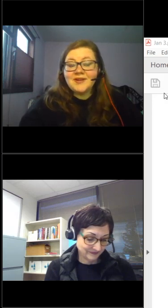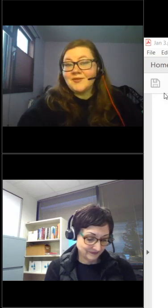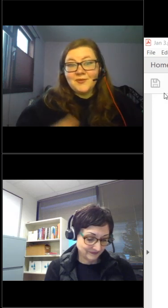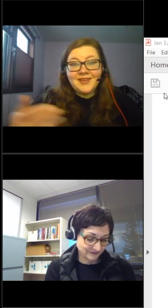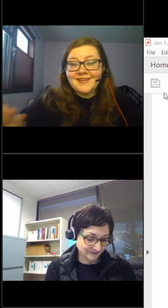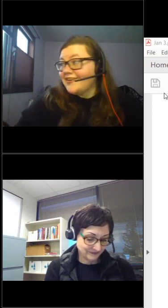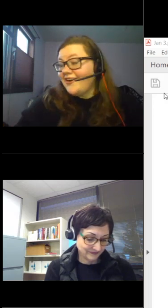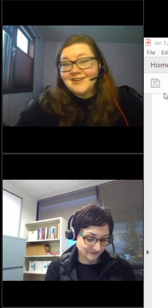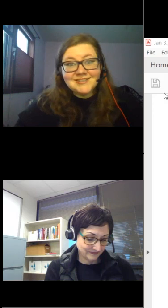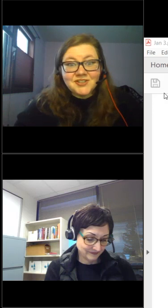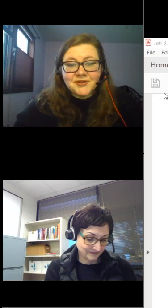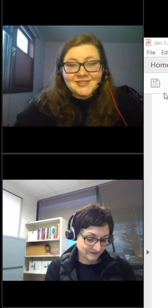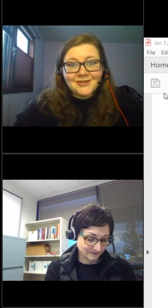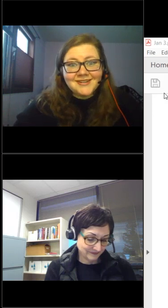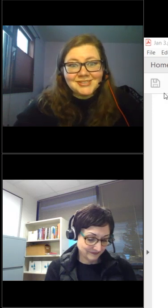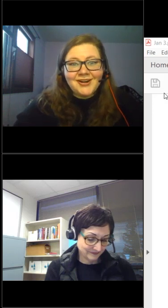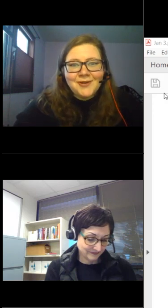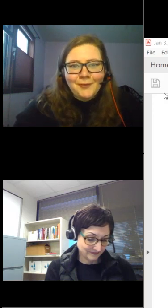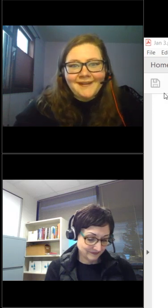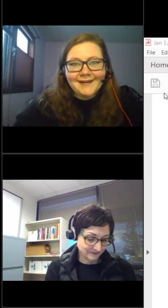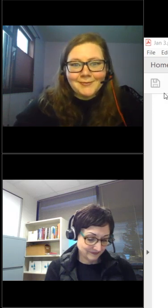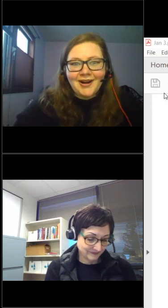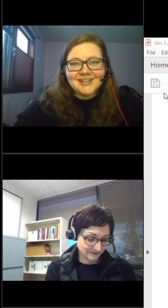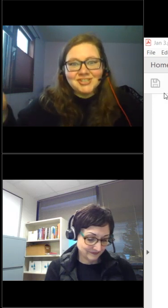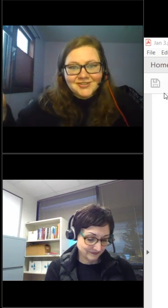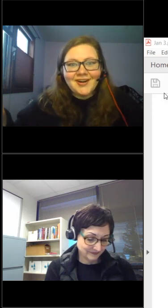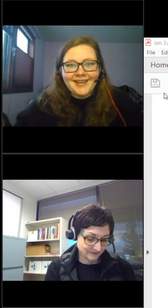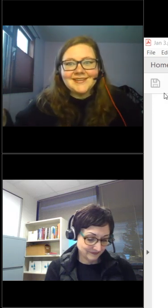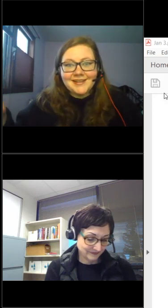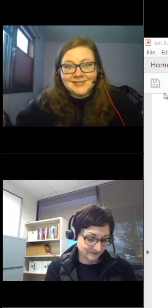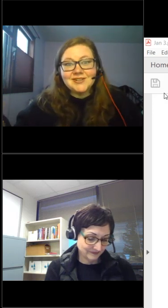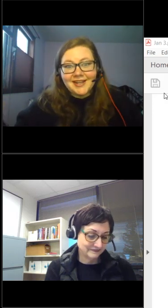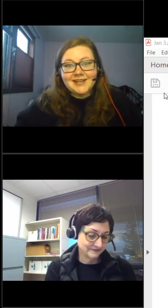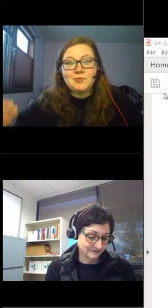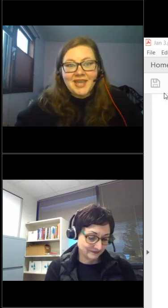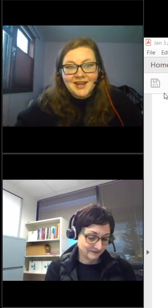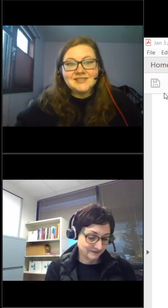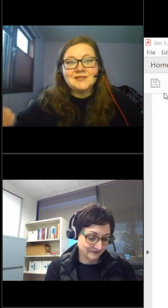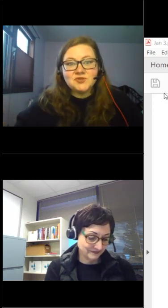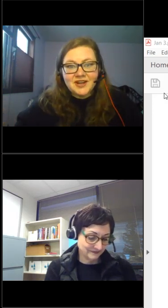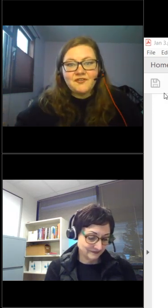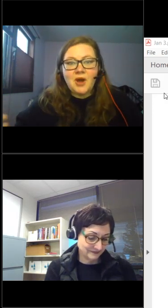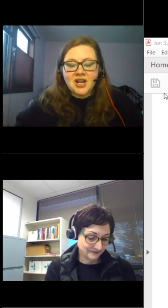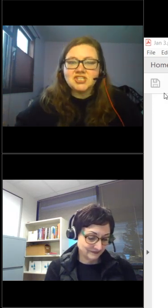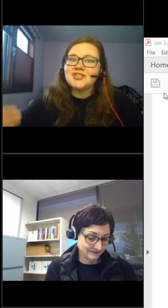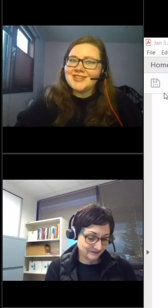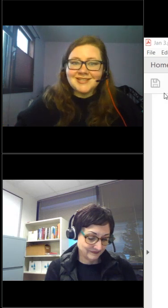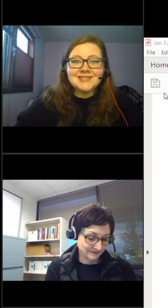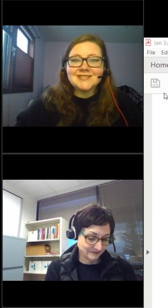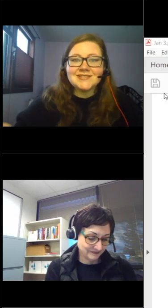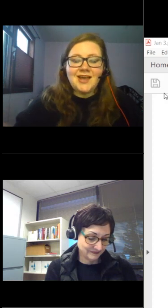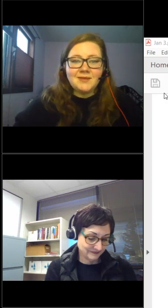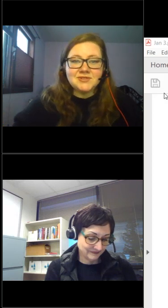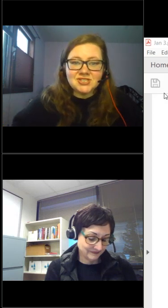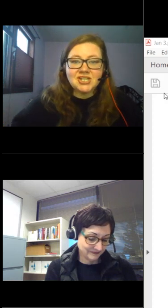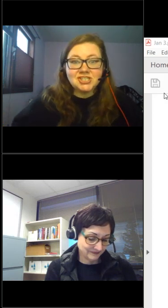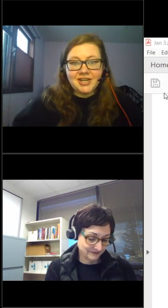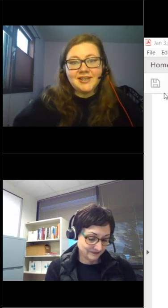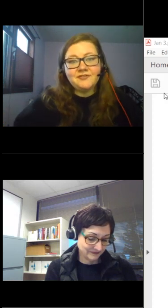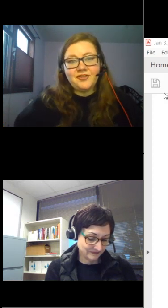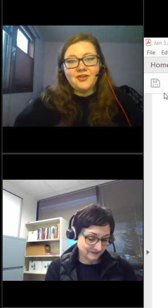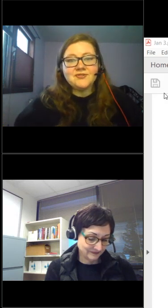you, like, honestly, you guys are already starting to work on March, right? Like, because you're getting your planning teams ready for March. This is the time to